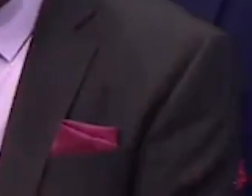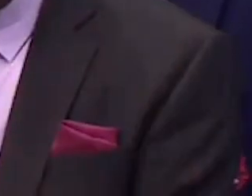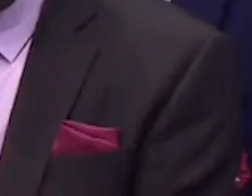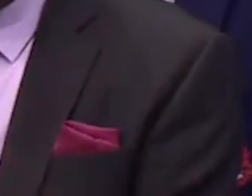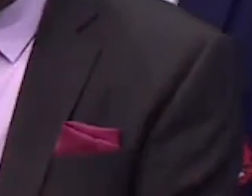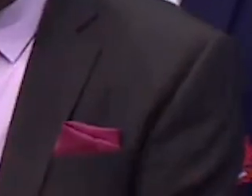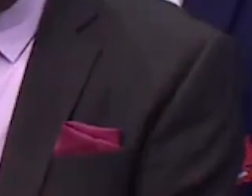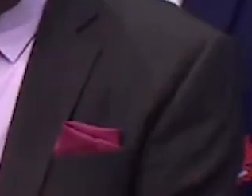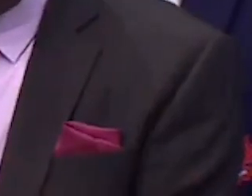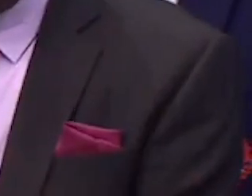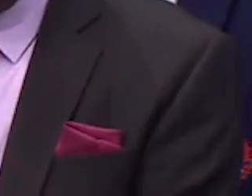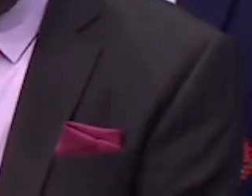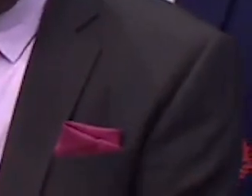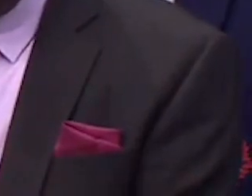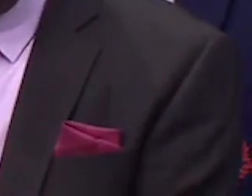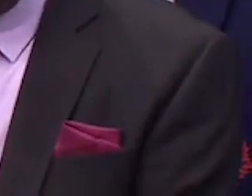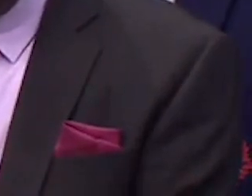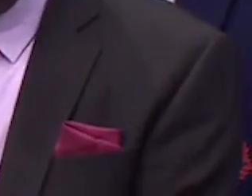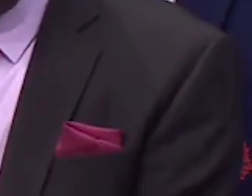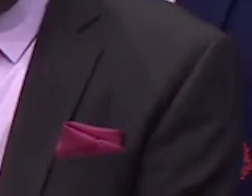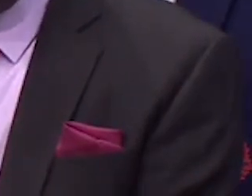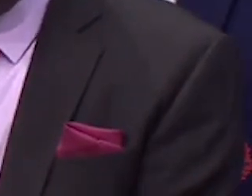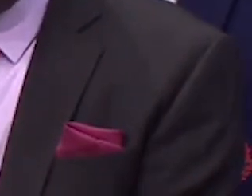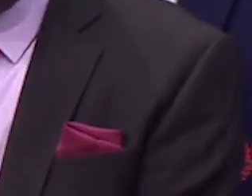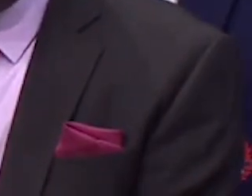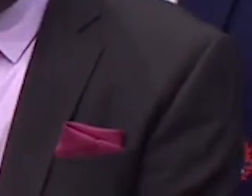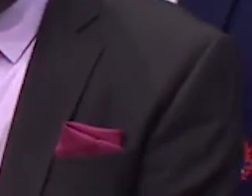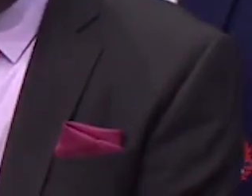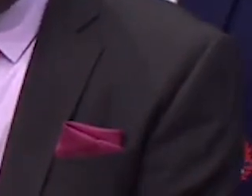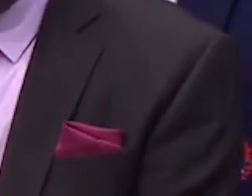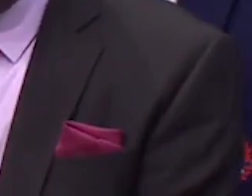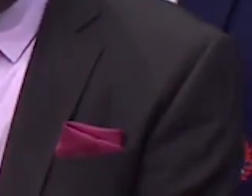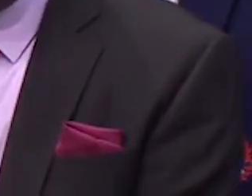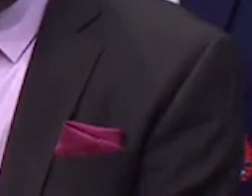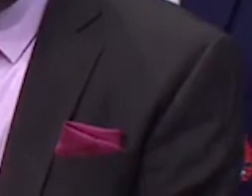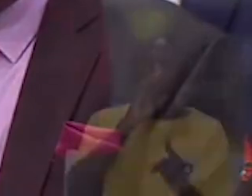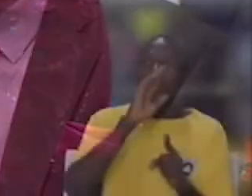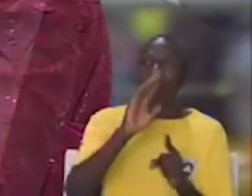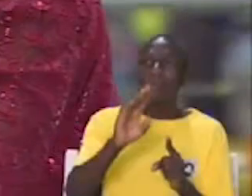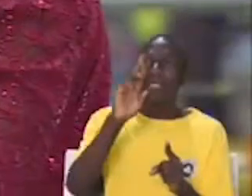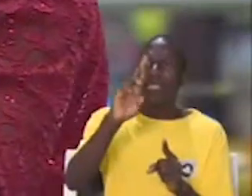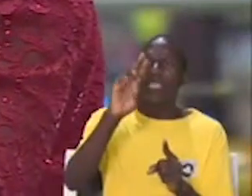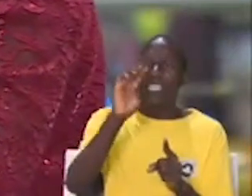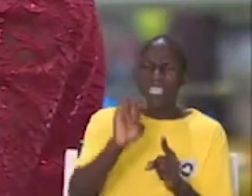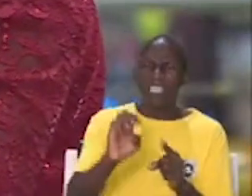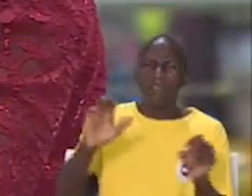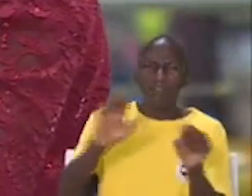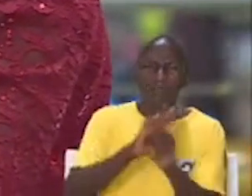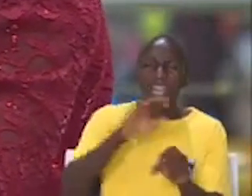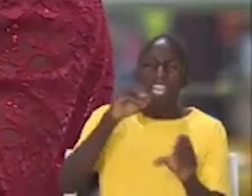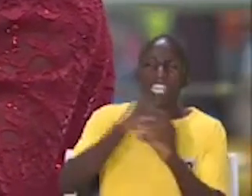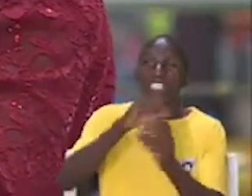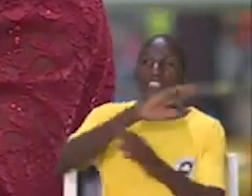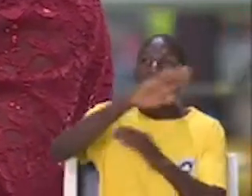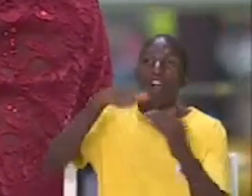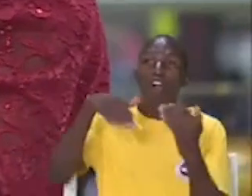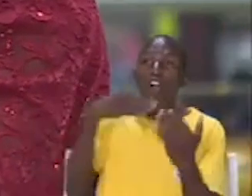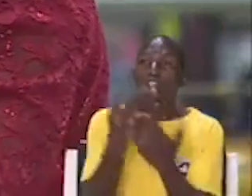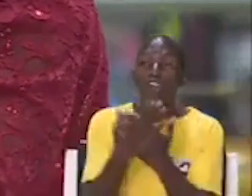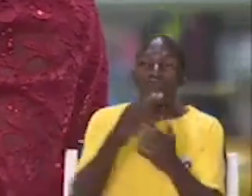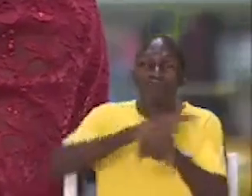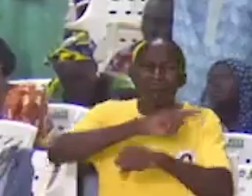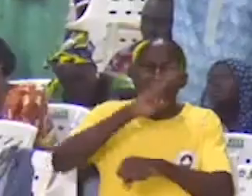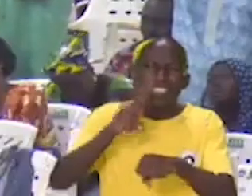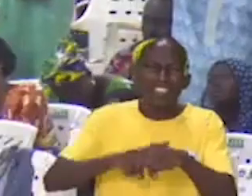Jesus. Let the fire of your word be refueled in every nation in the mighty name